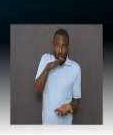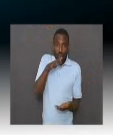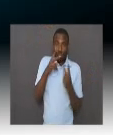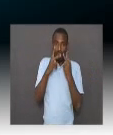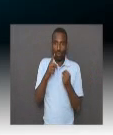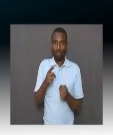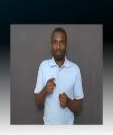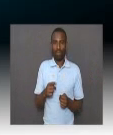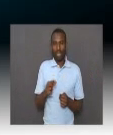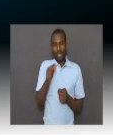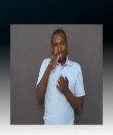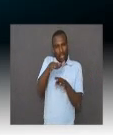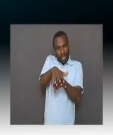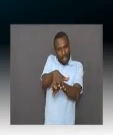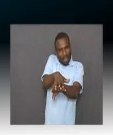spreads.